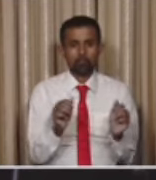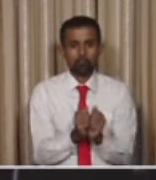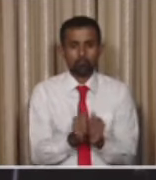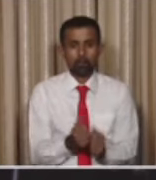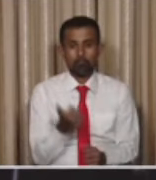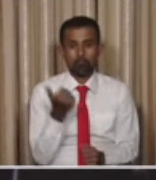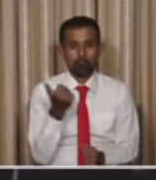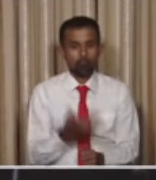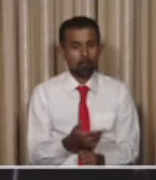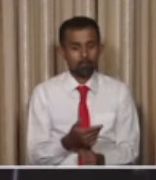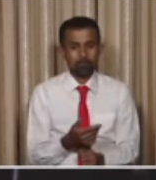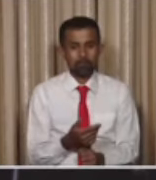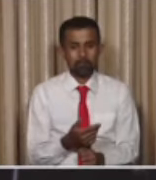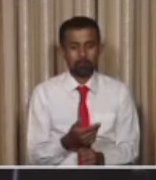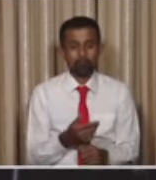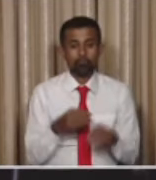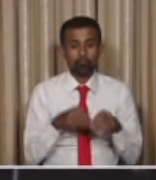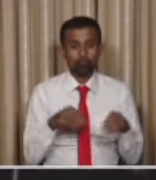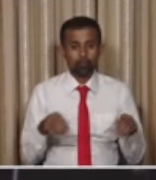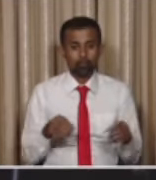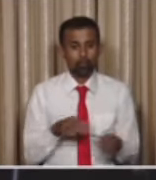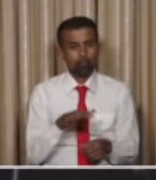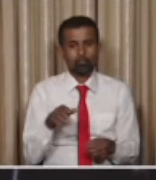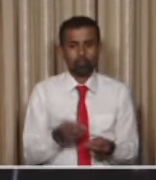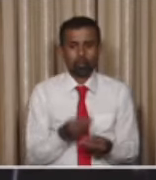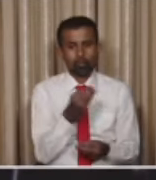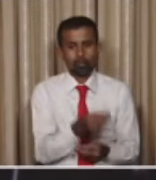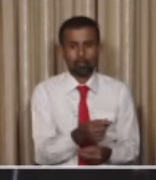to the farmer be made available in this parliament